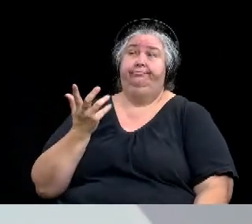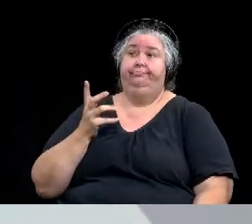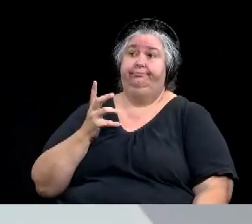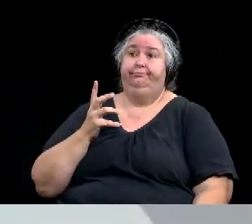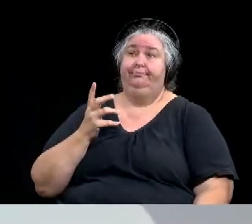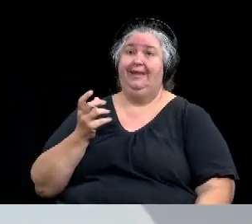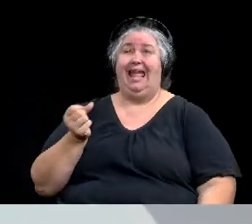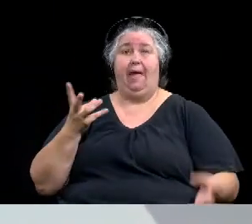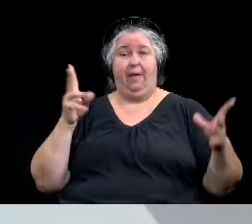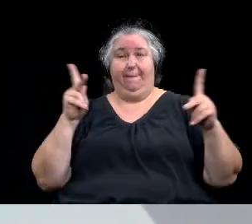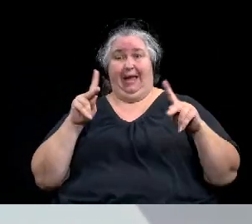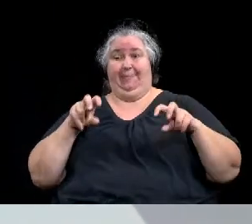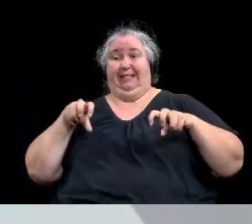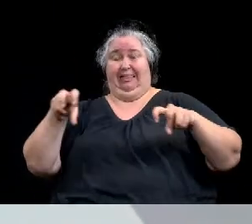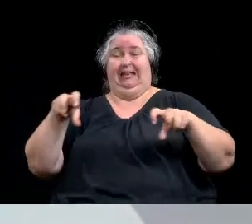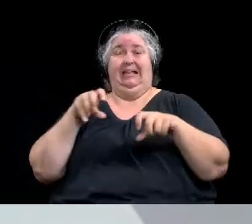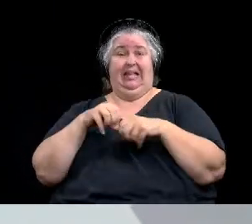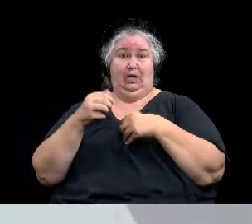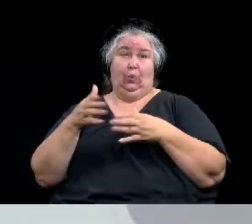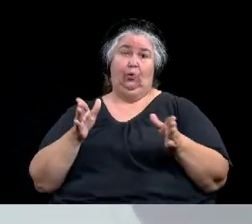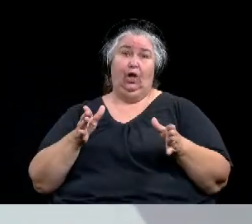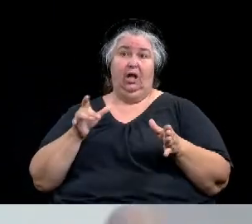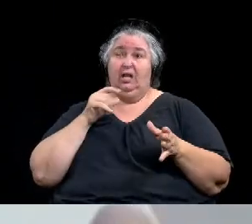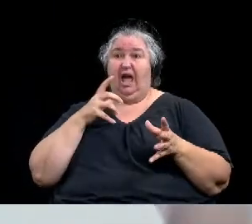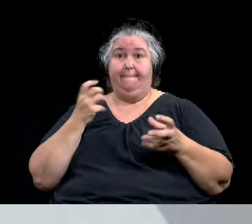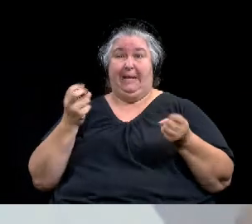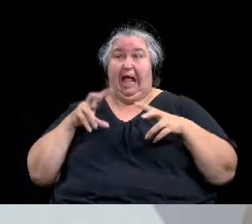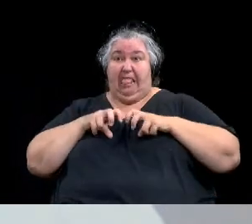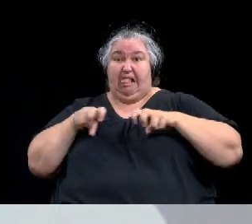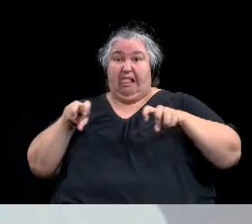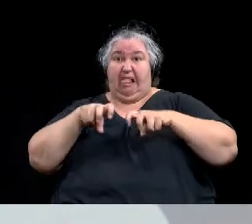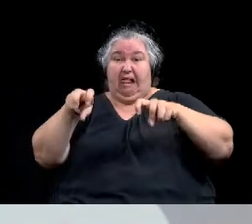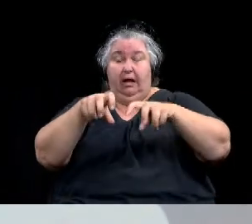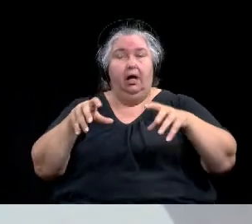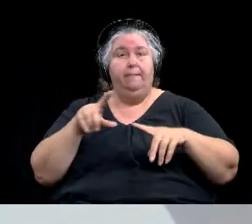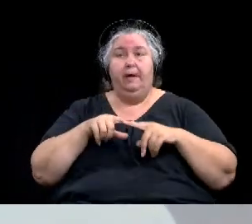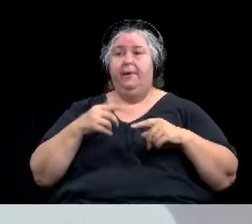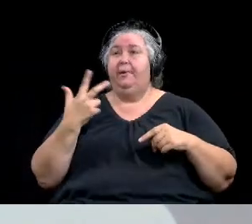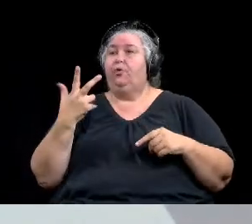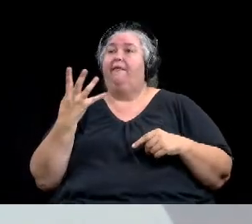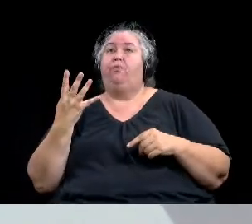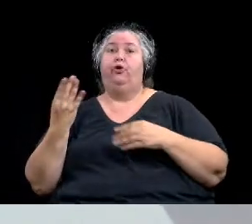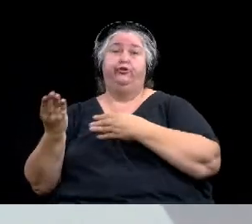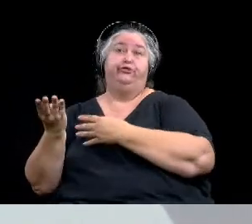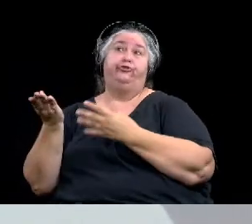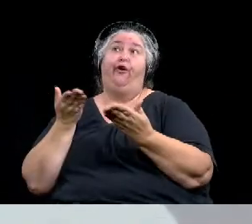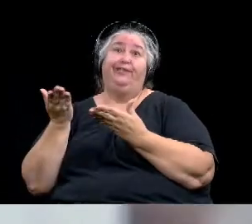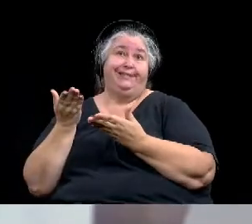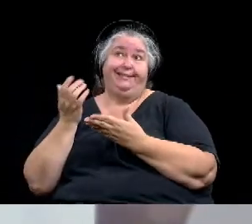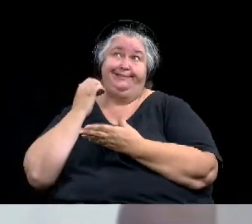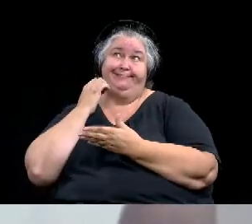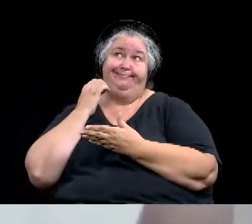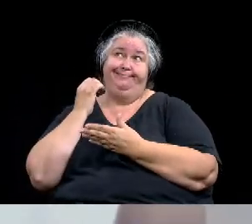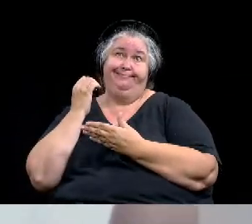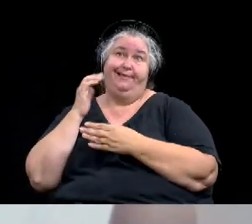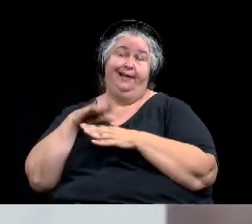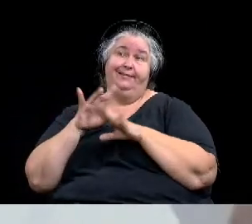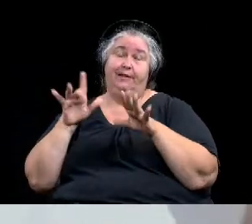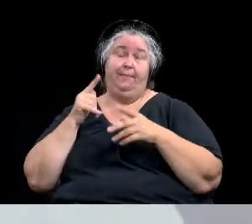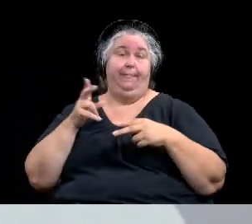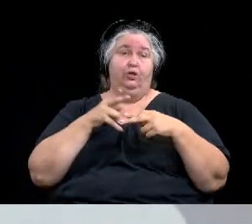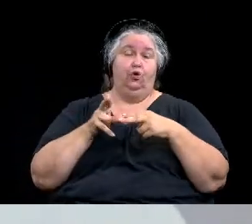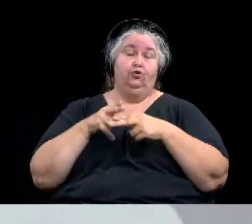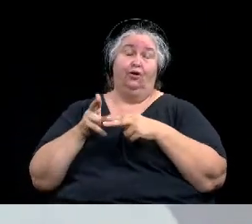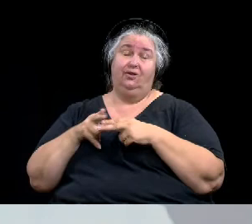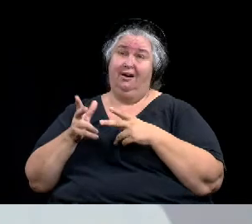that room of the individuals. So I might have 3 or 4 services in a morning and make them all a little bit shorter so